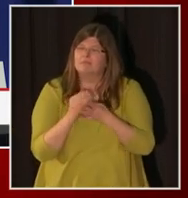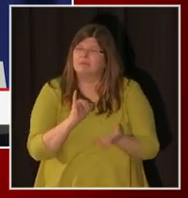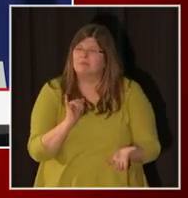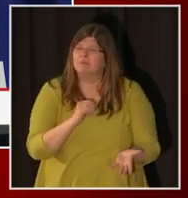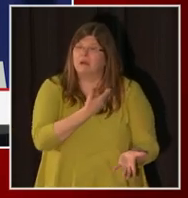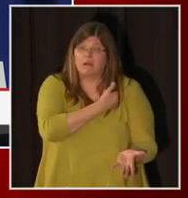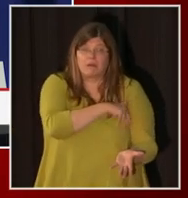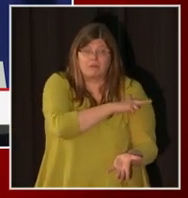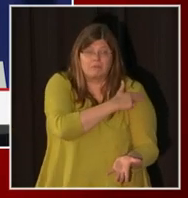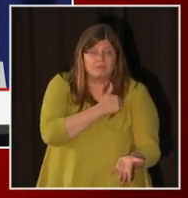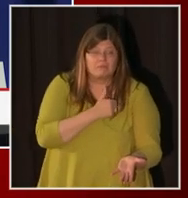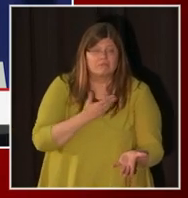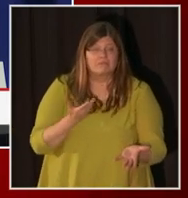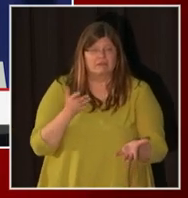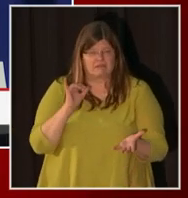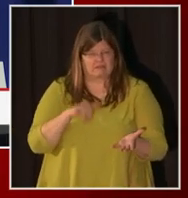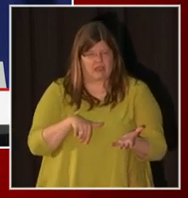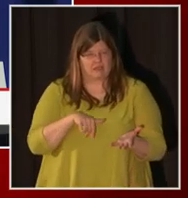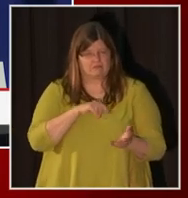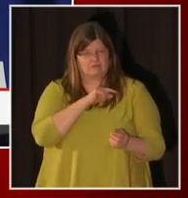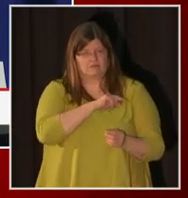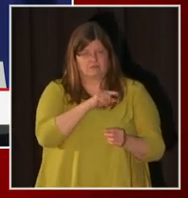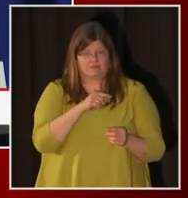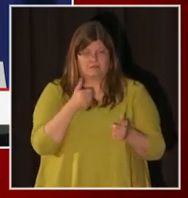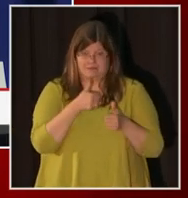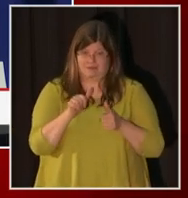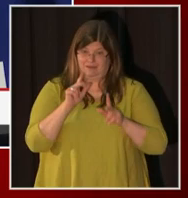be congregate settings. Anytime people are sharing,